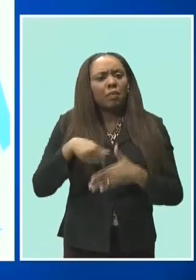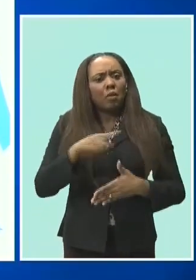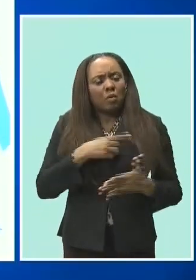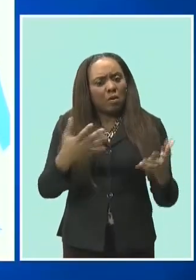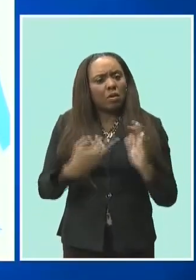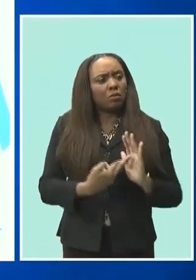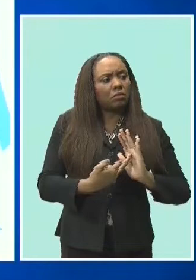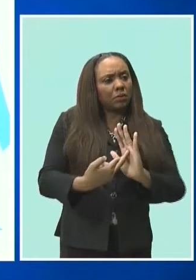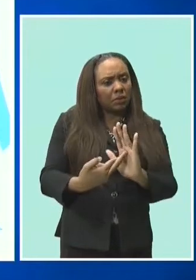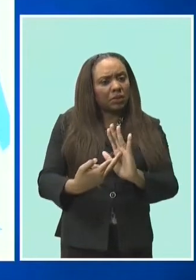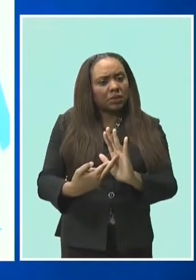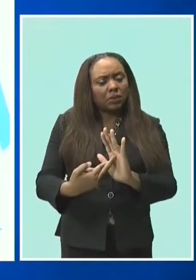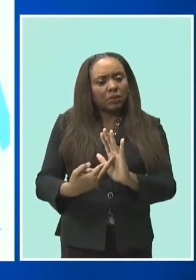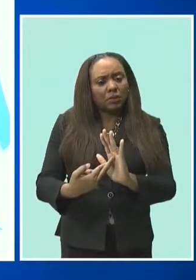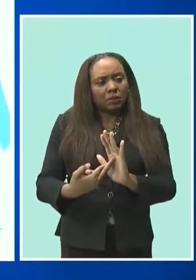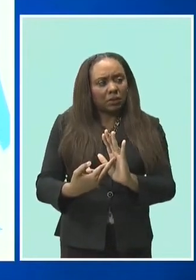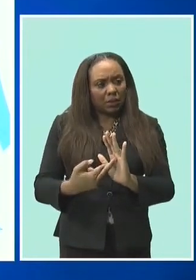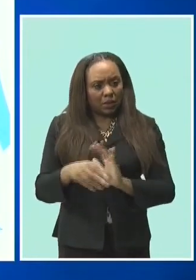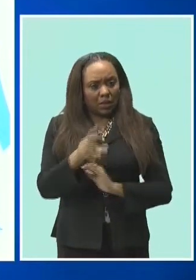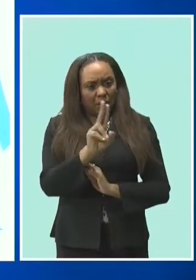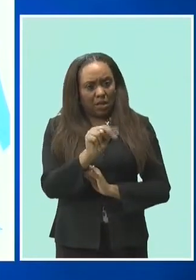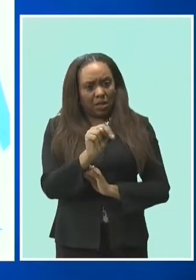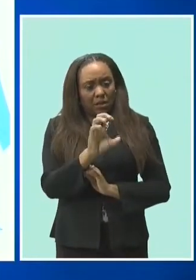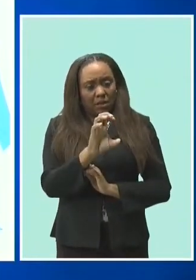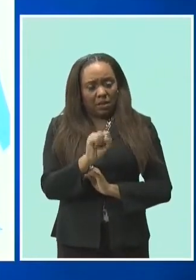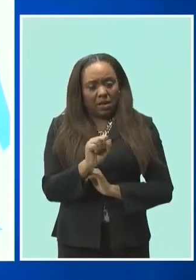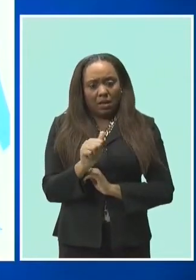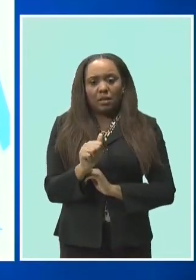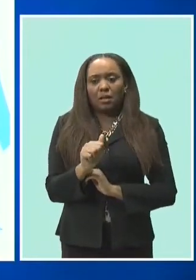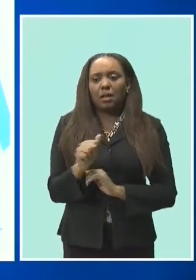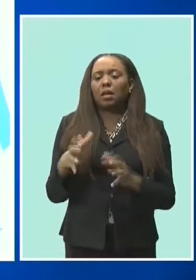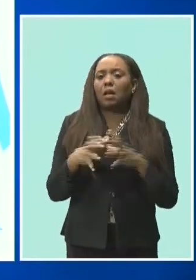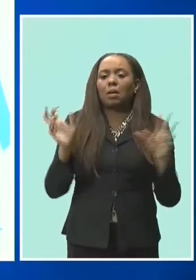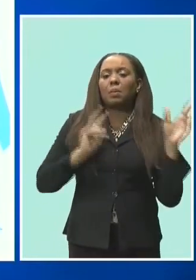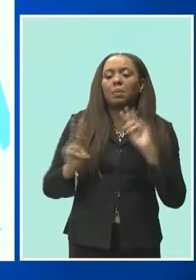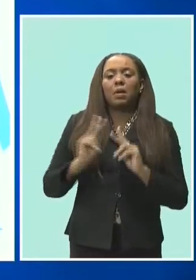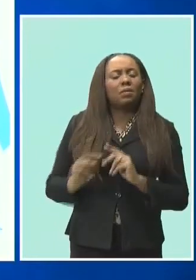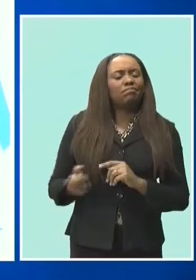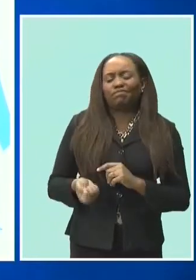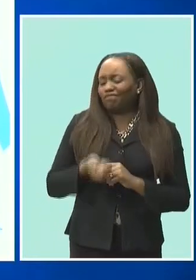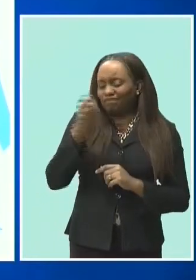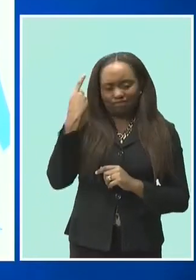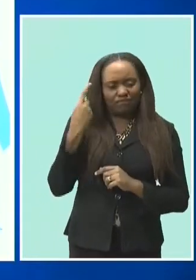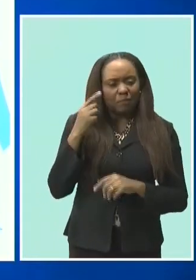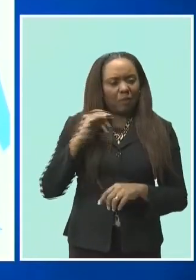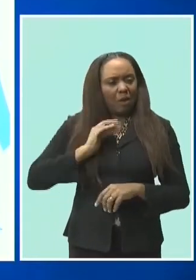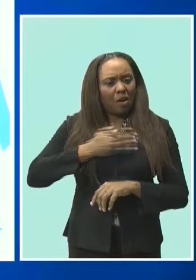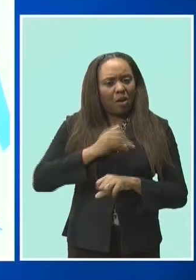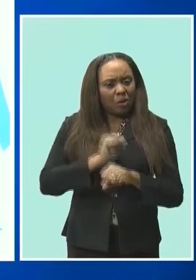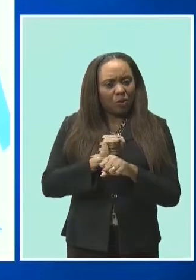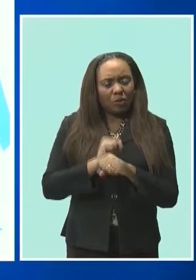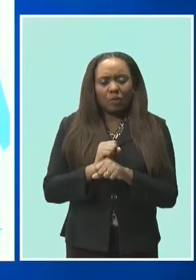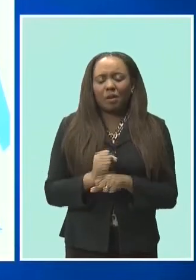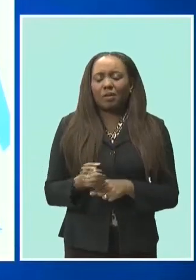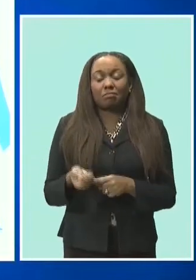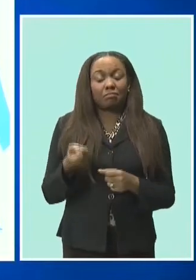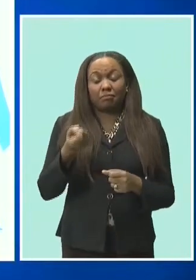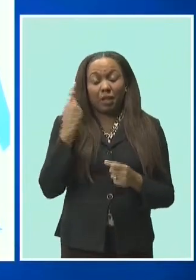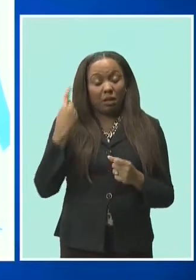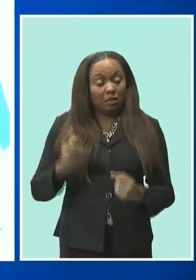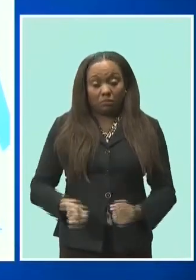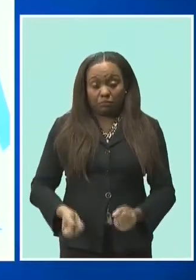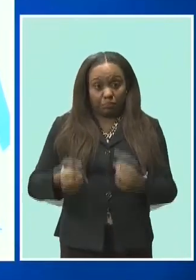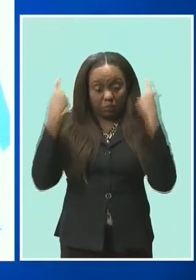represent. Of course, the council, oftentimes people aren't fully understanding of the work and the interventions that